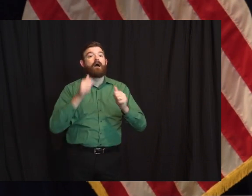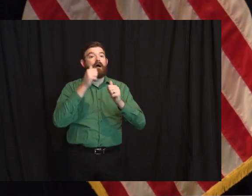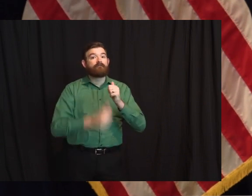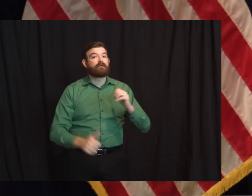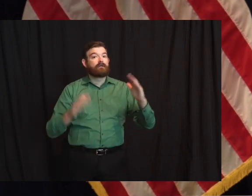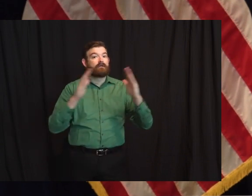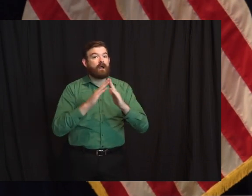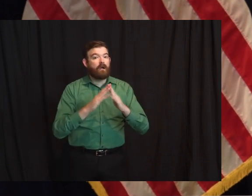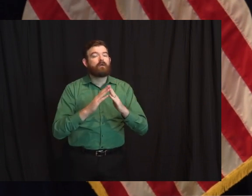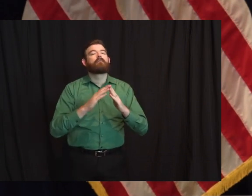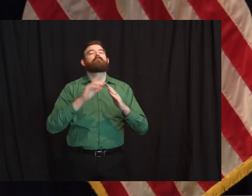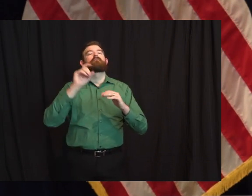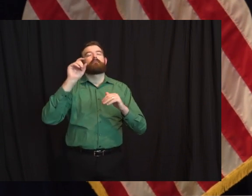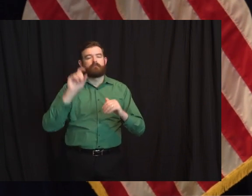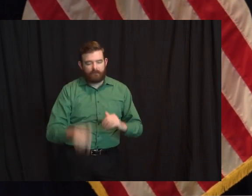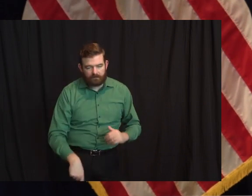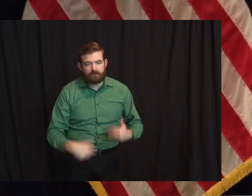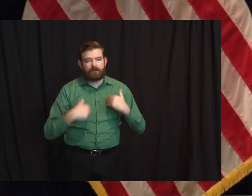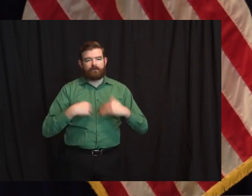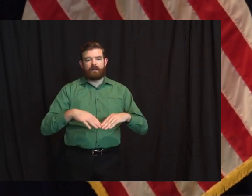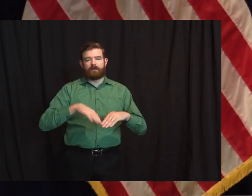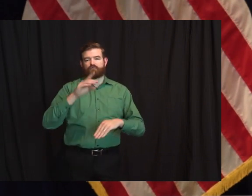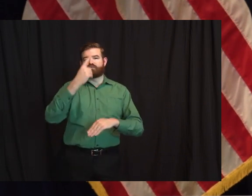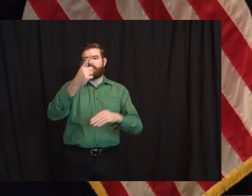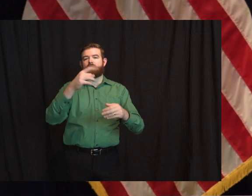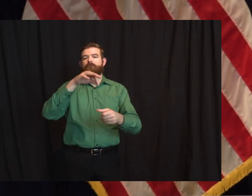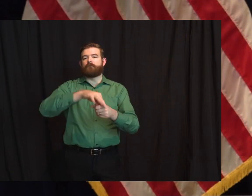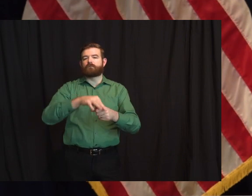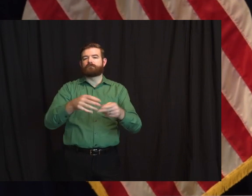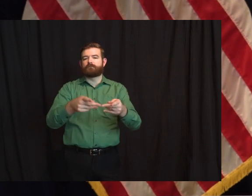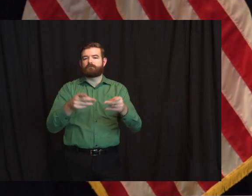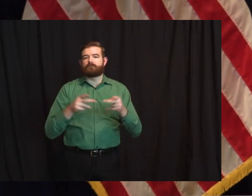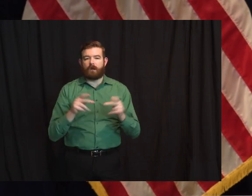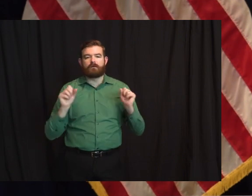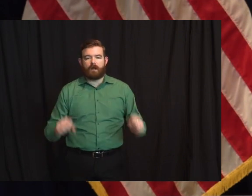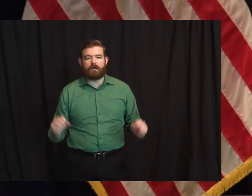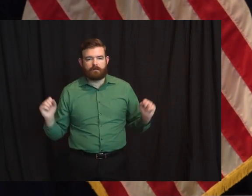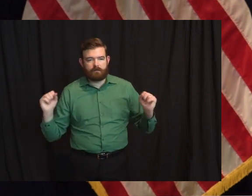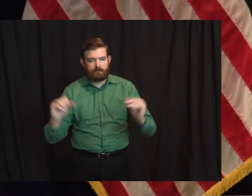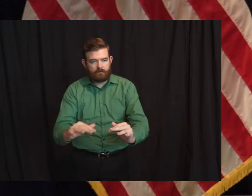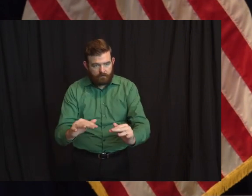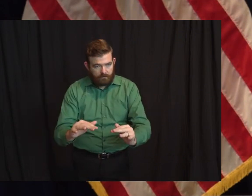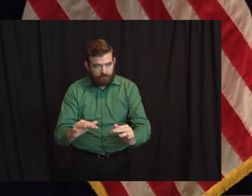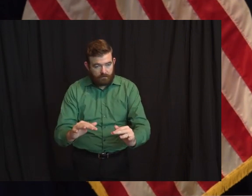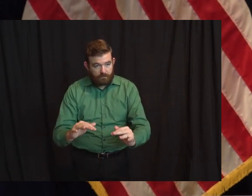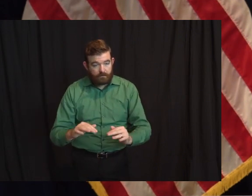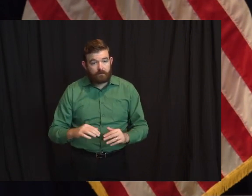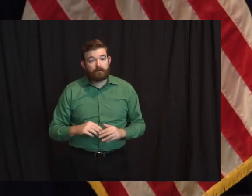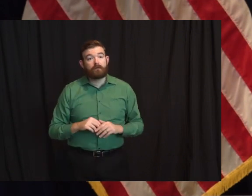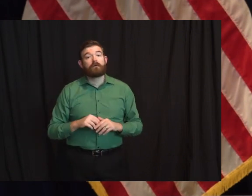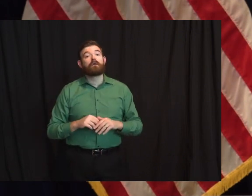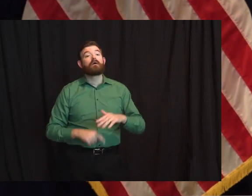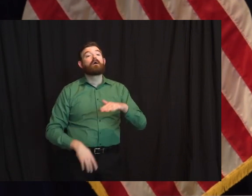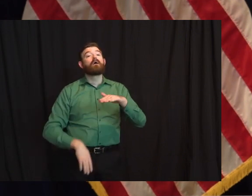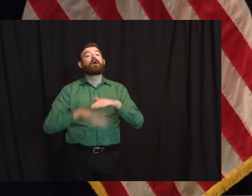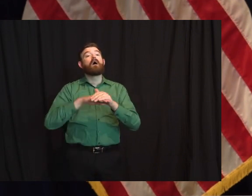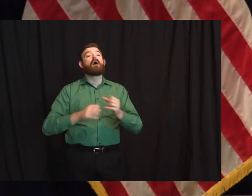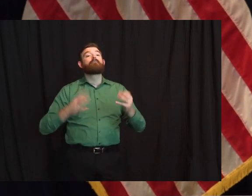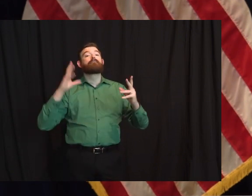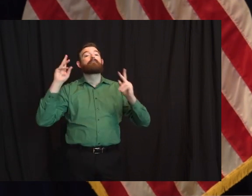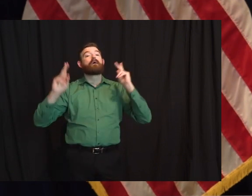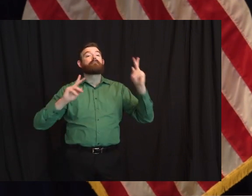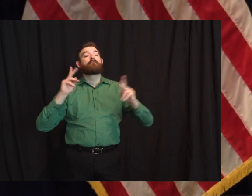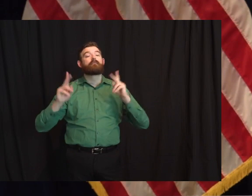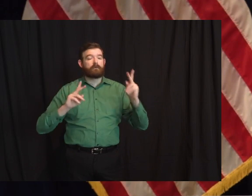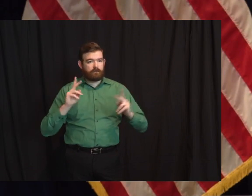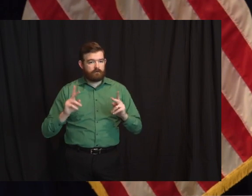50% of the polling place capacity relative to normal. In person, it's a great